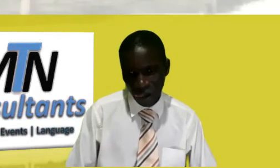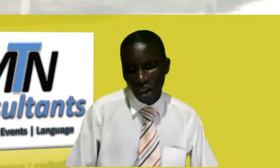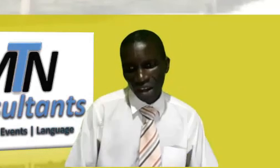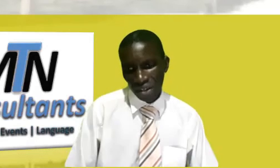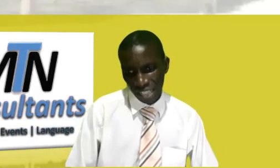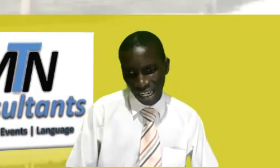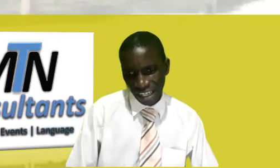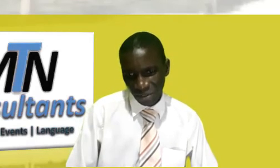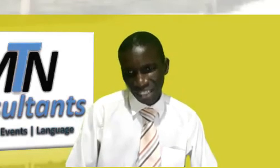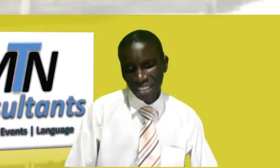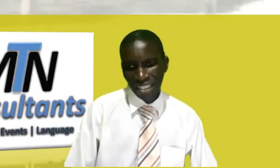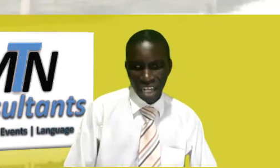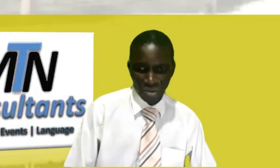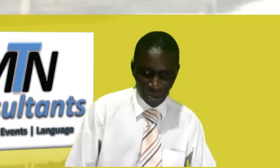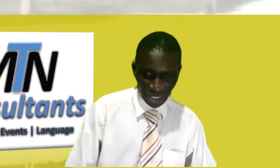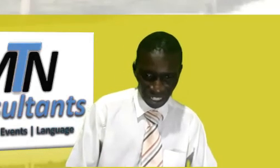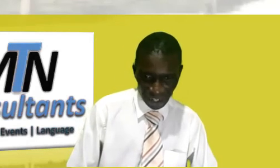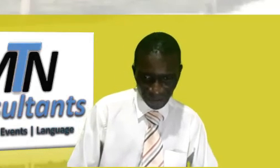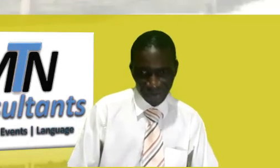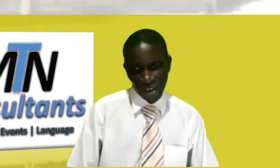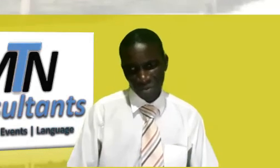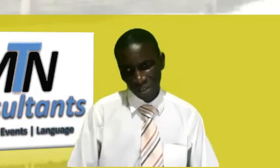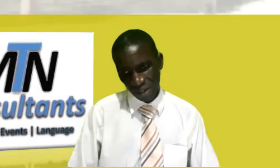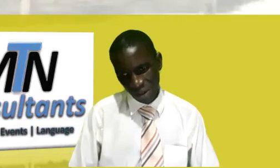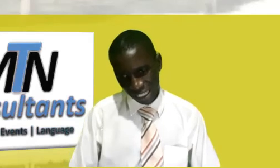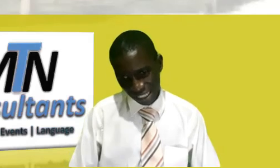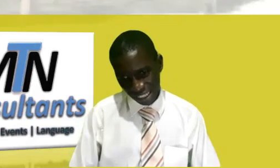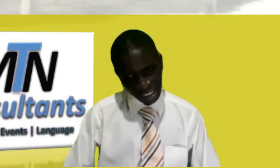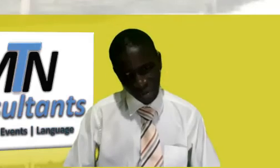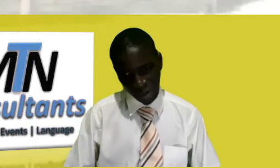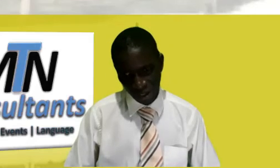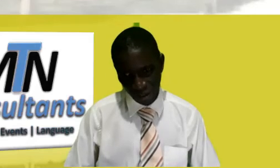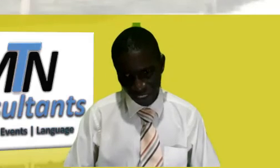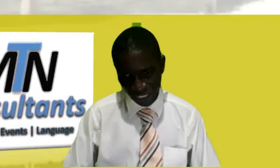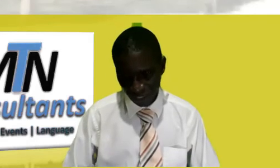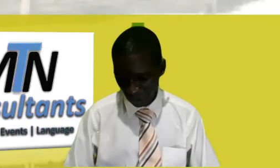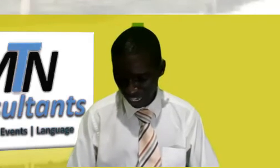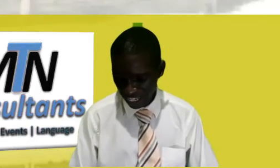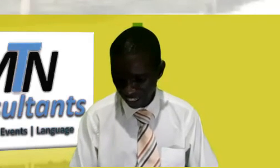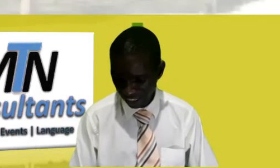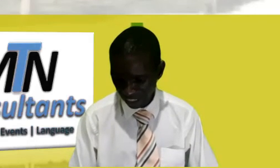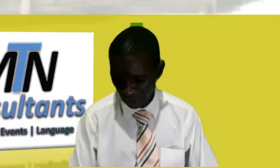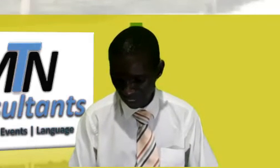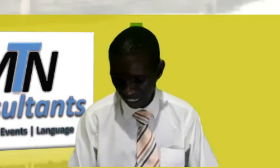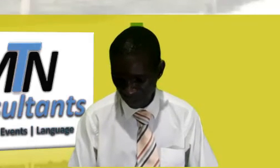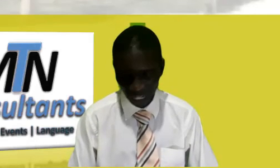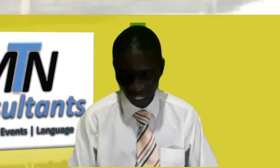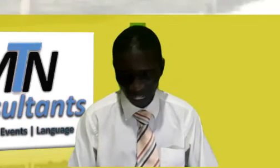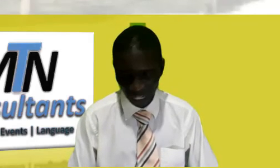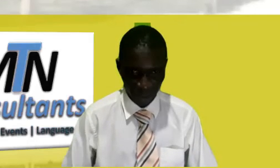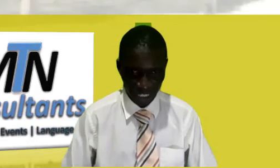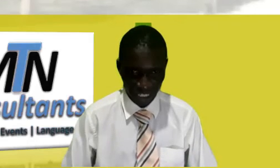you? Sign language, about the deaf, about our organization, about our courses, or anything that you would like to